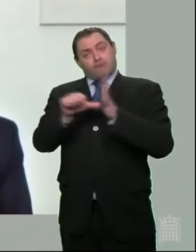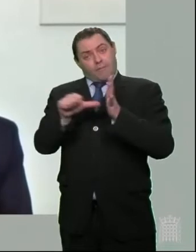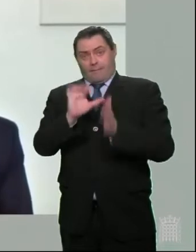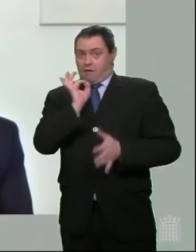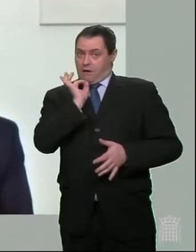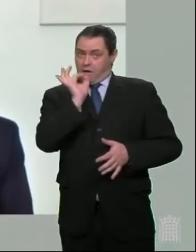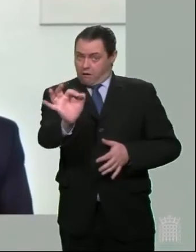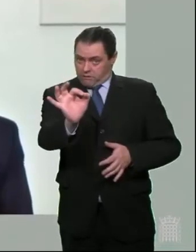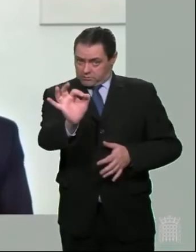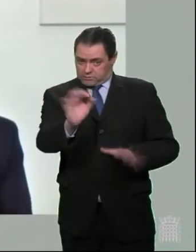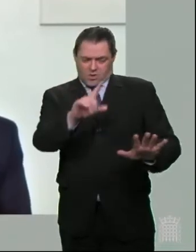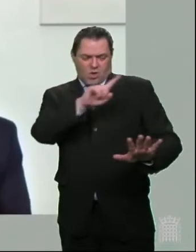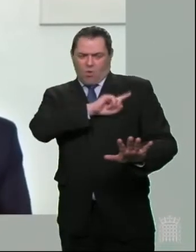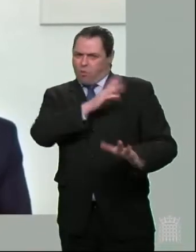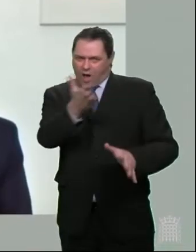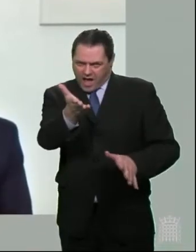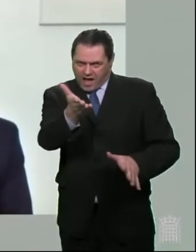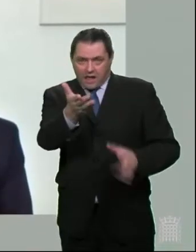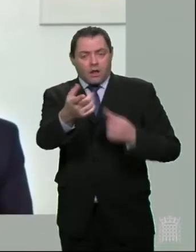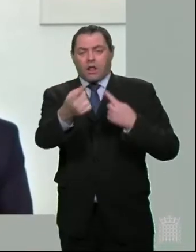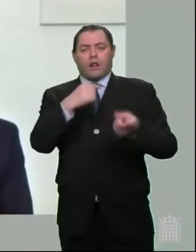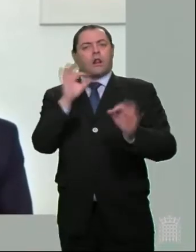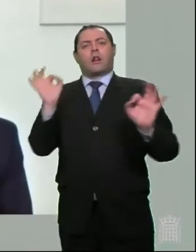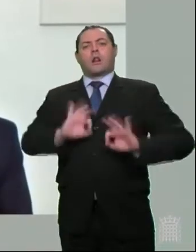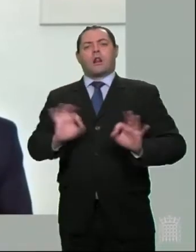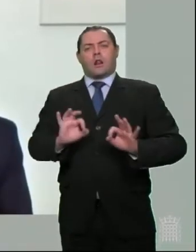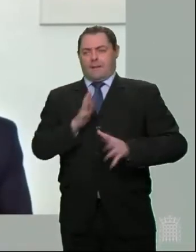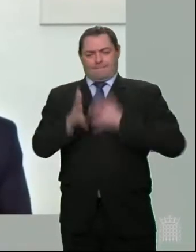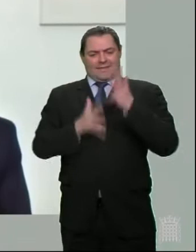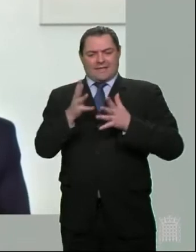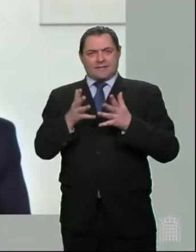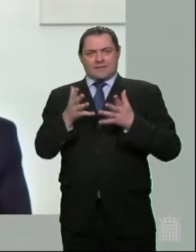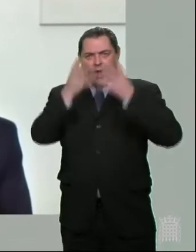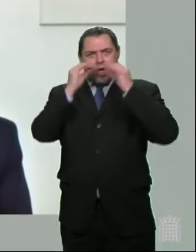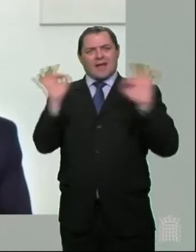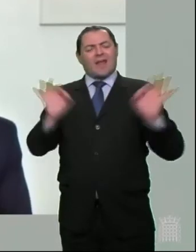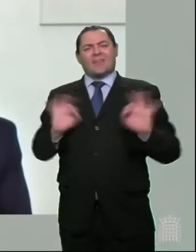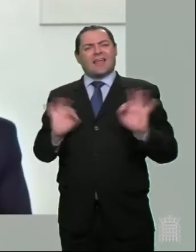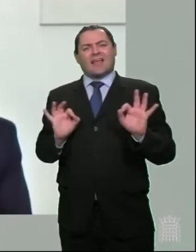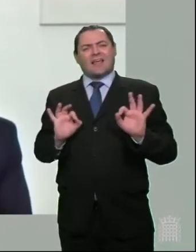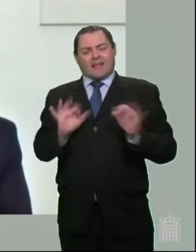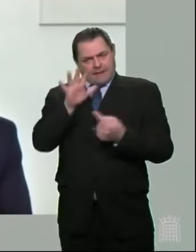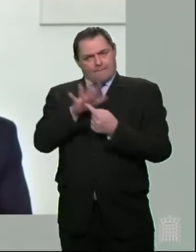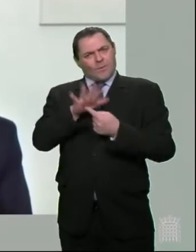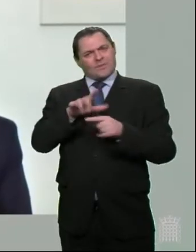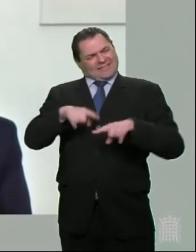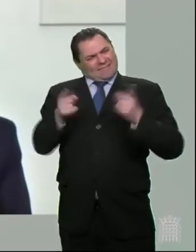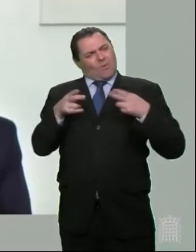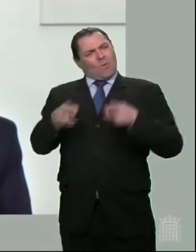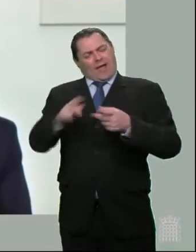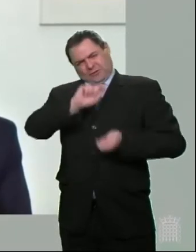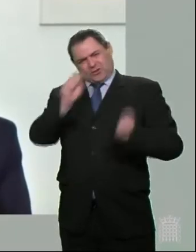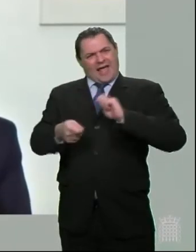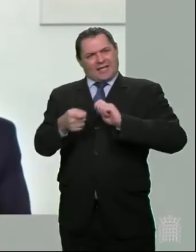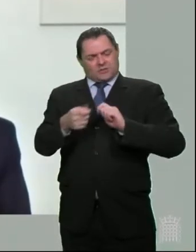of why is that vital lessons won't be learned. The reality is this. The Prime Minister